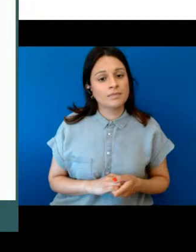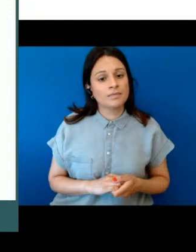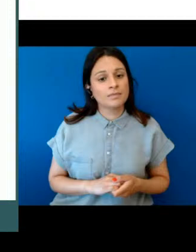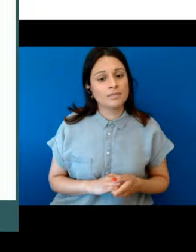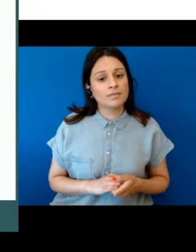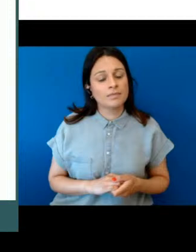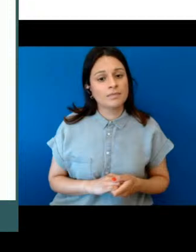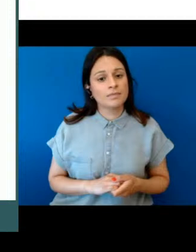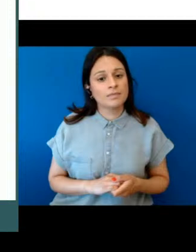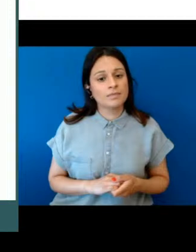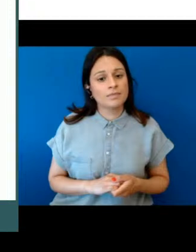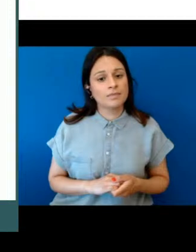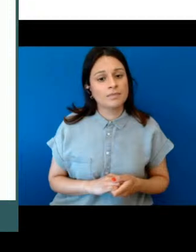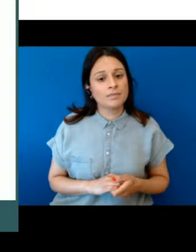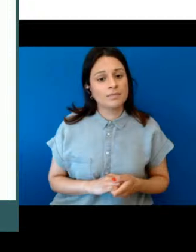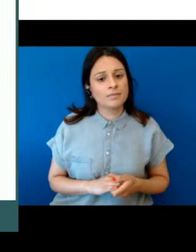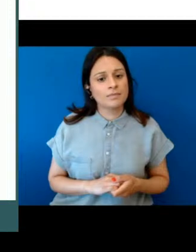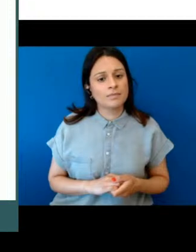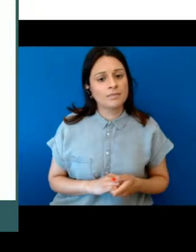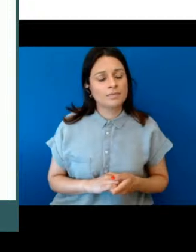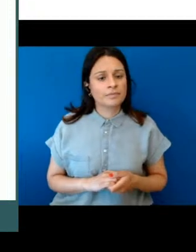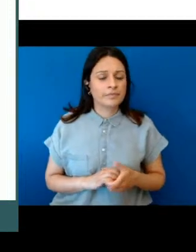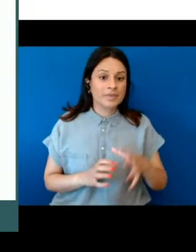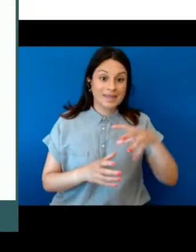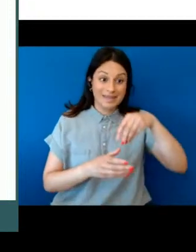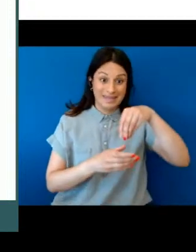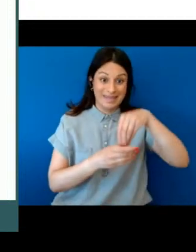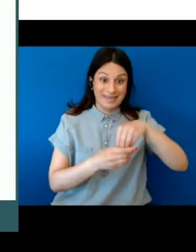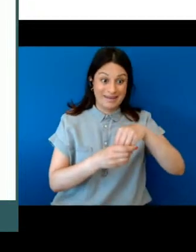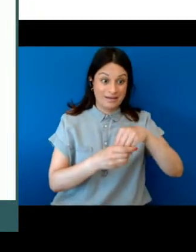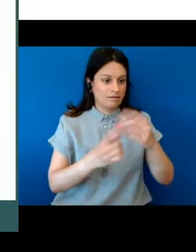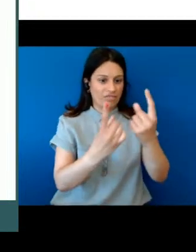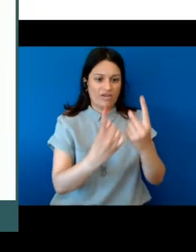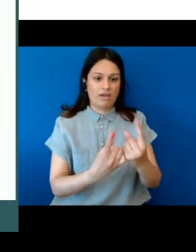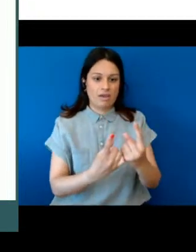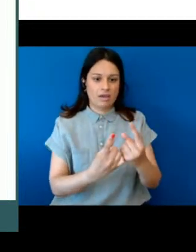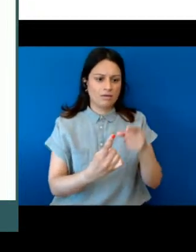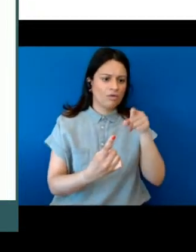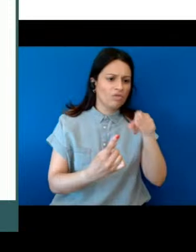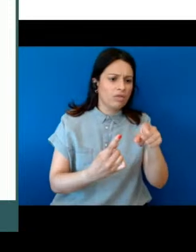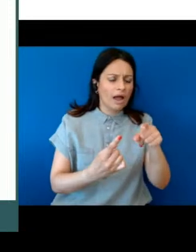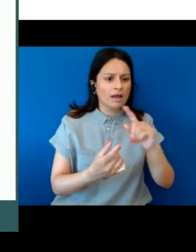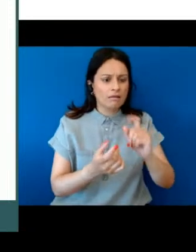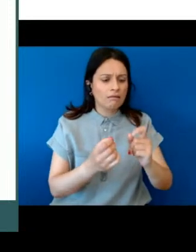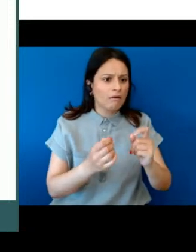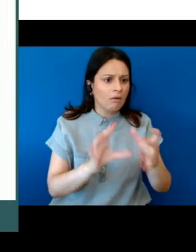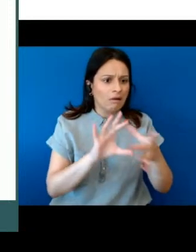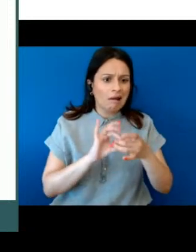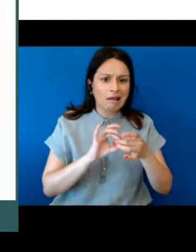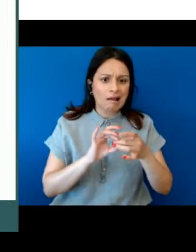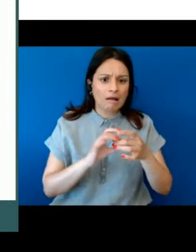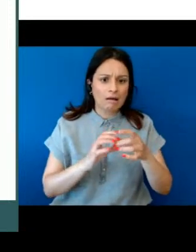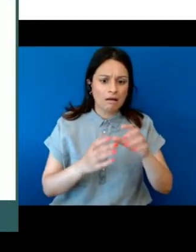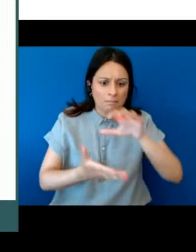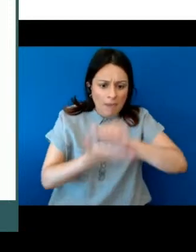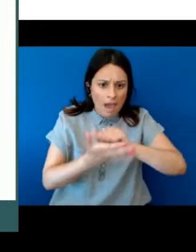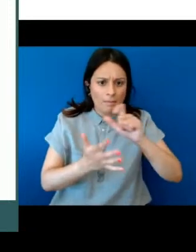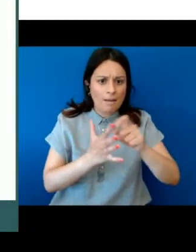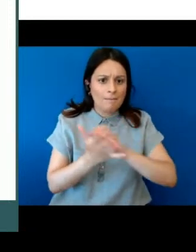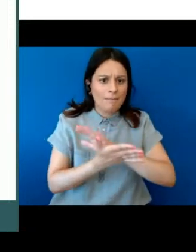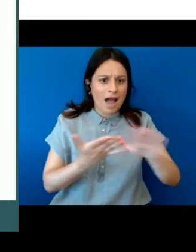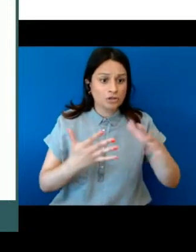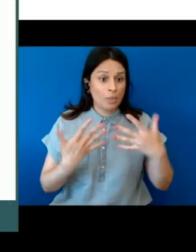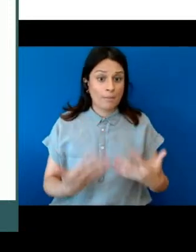ingredient item which is of relevance or maybe is not of relevance. It's been found on patch testing, but actually there's no exposure at the moment, so it doesn't